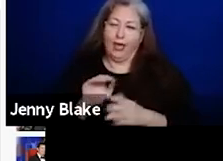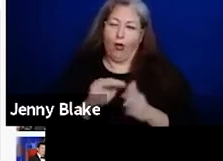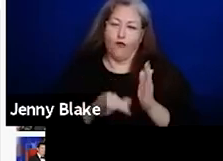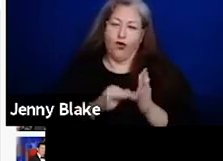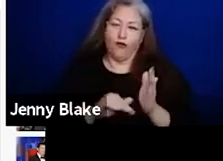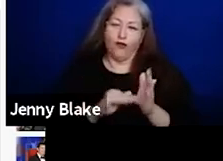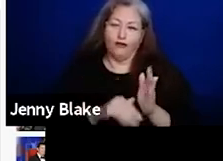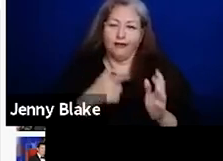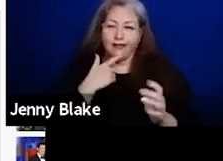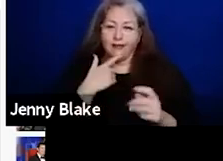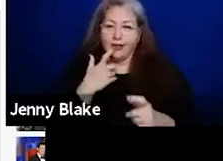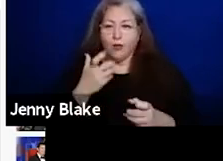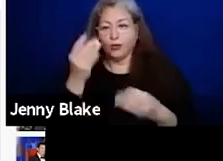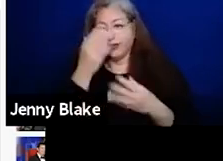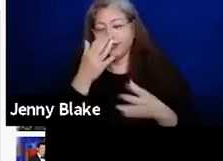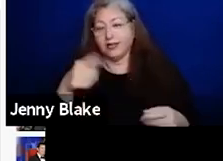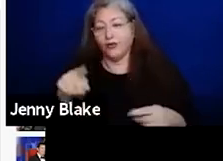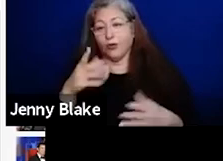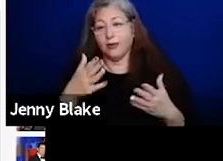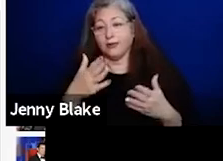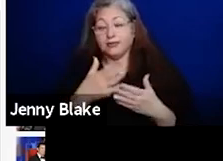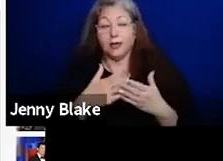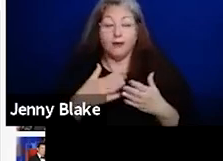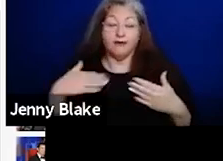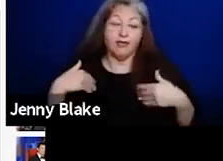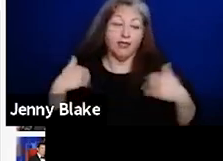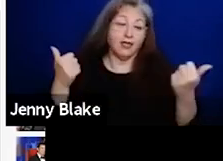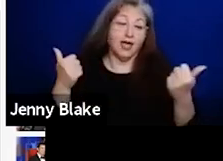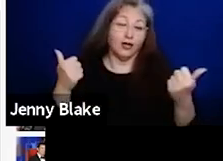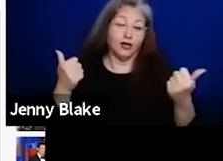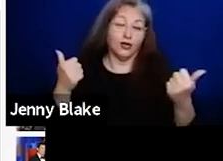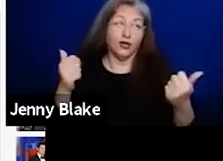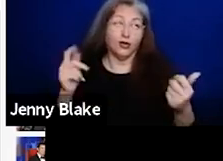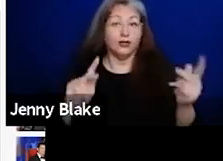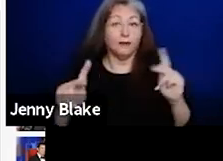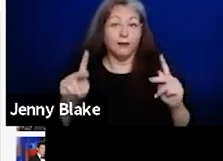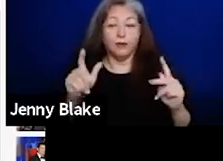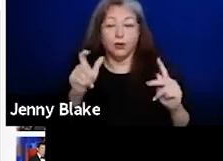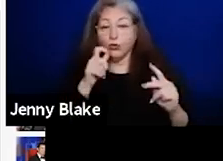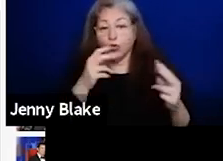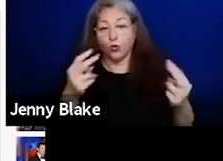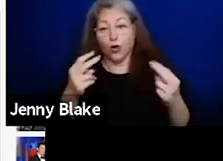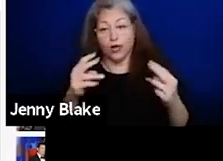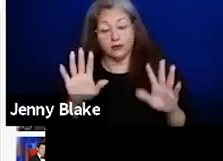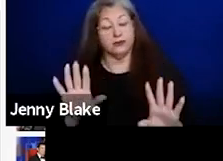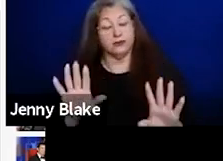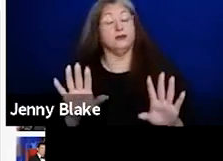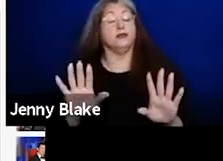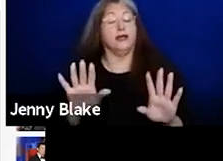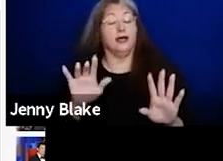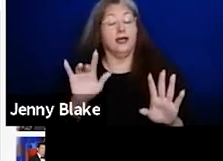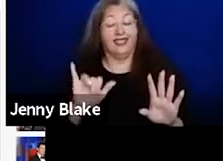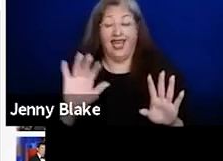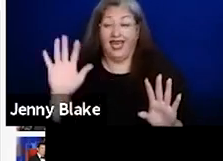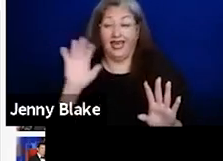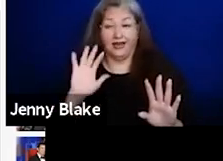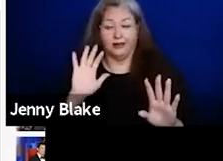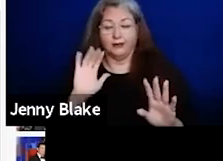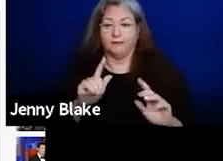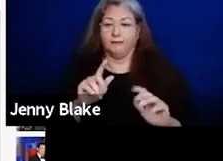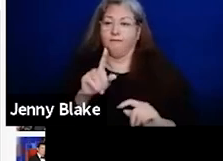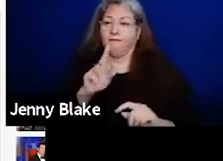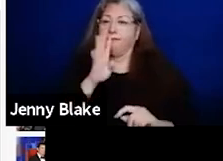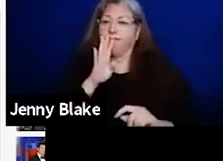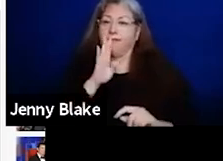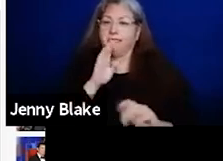I just want to say for the, you know, maybe some of the younger people watching, that was unspeakable. That was